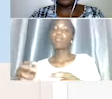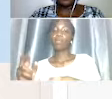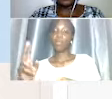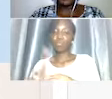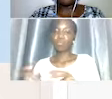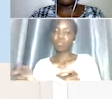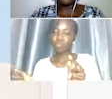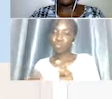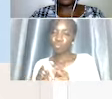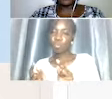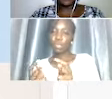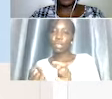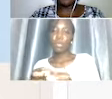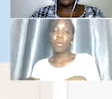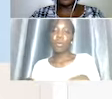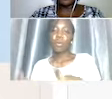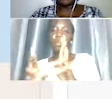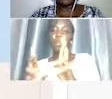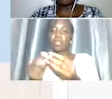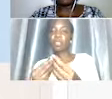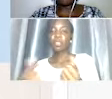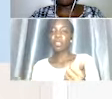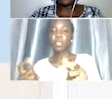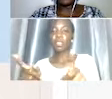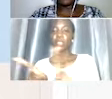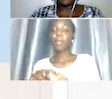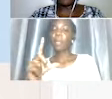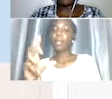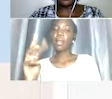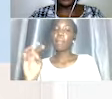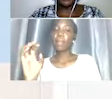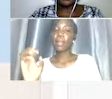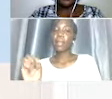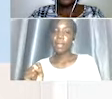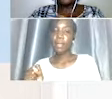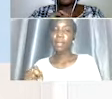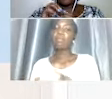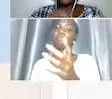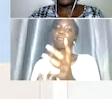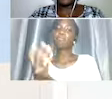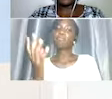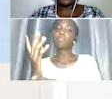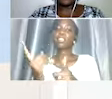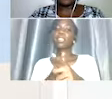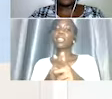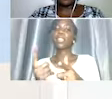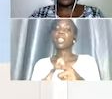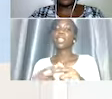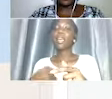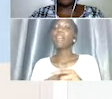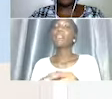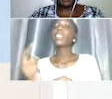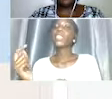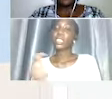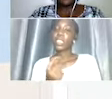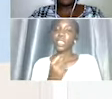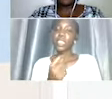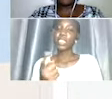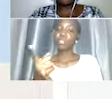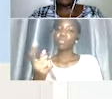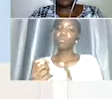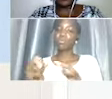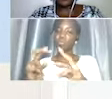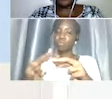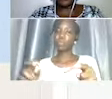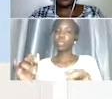training company. They have launched their LMS and have been offering quite a number of trainings. So Pathway Solution Services, you can check them out. Then